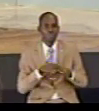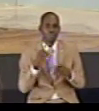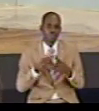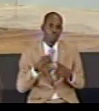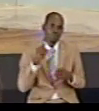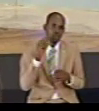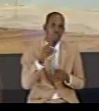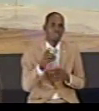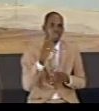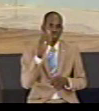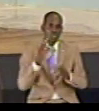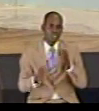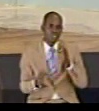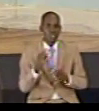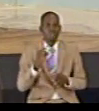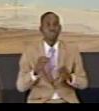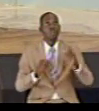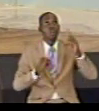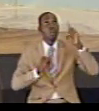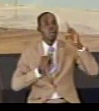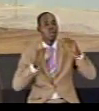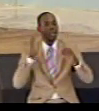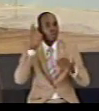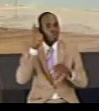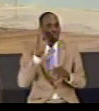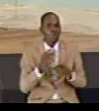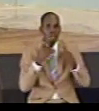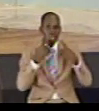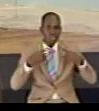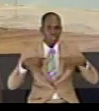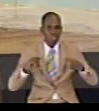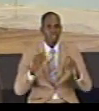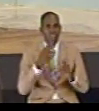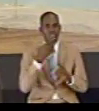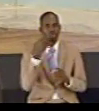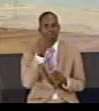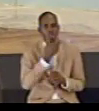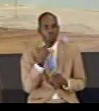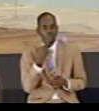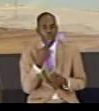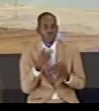declare and speak of them, they are more than